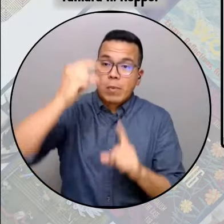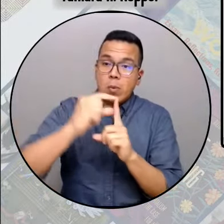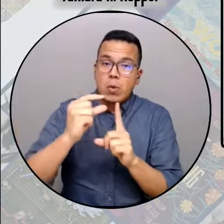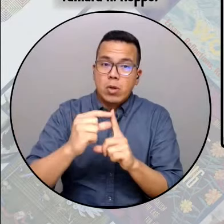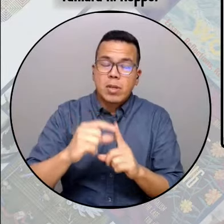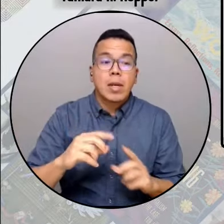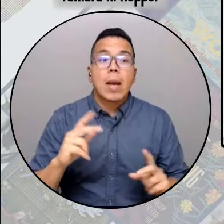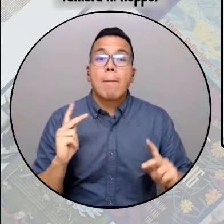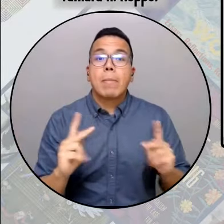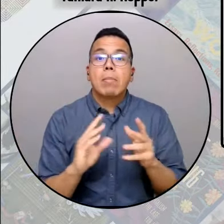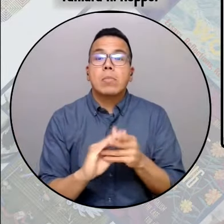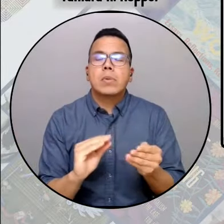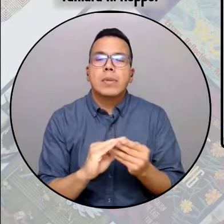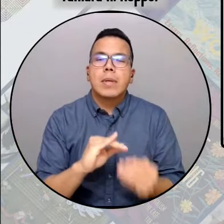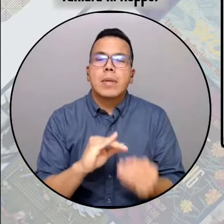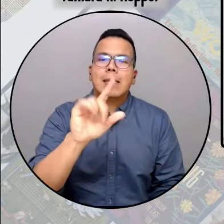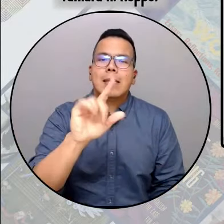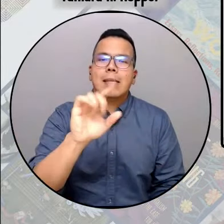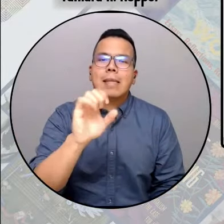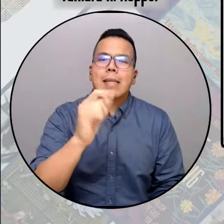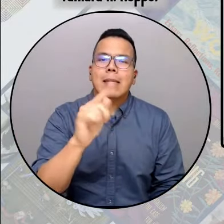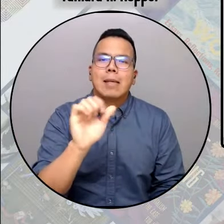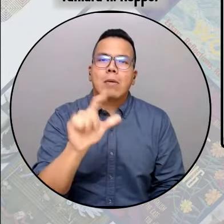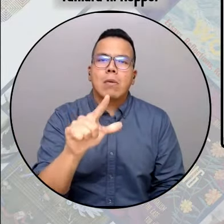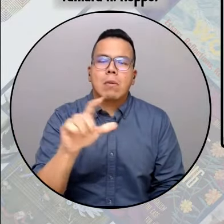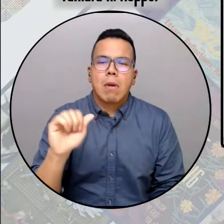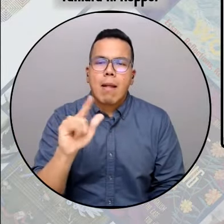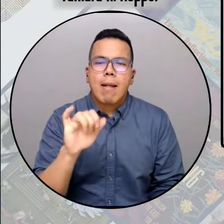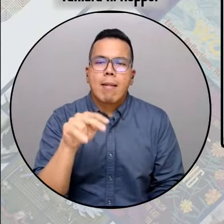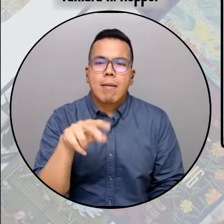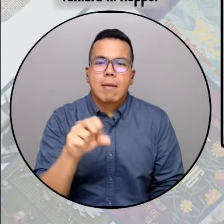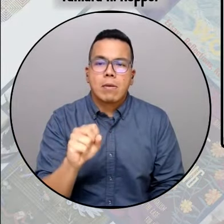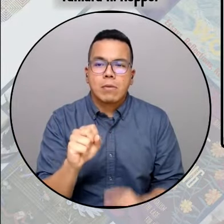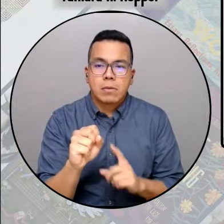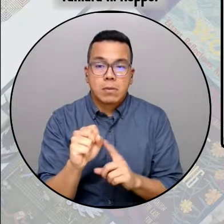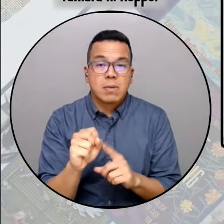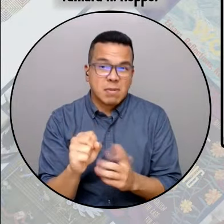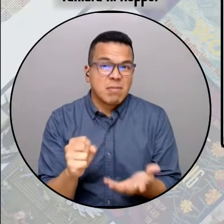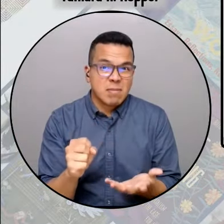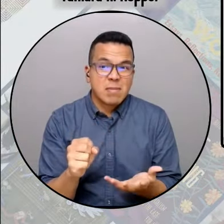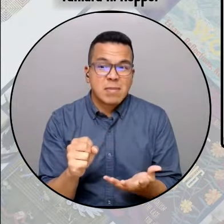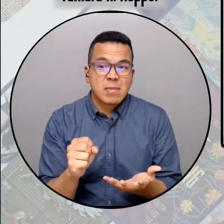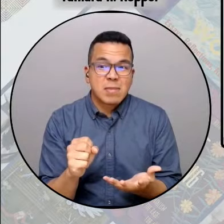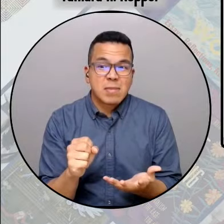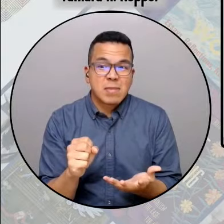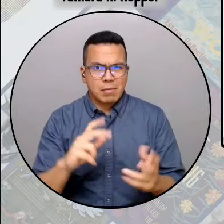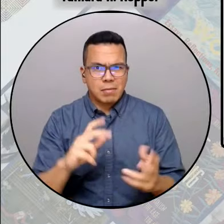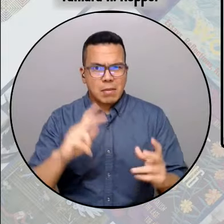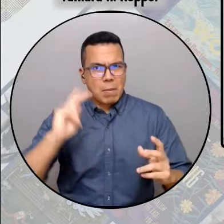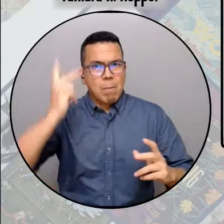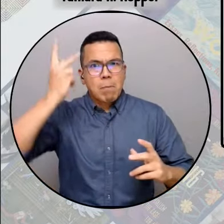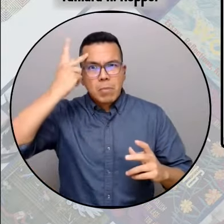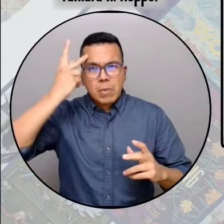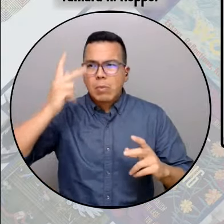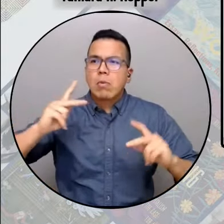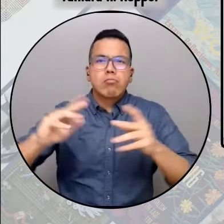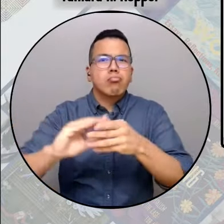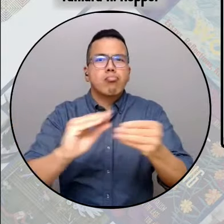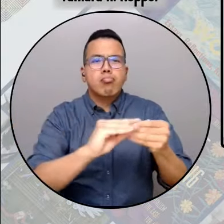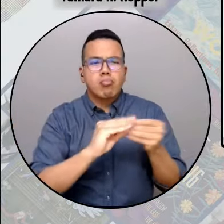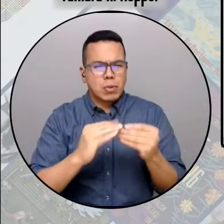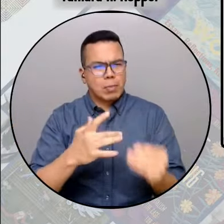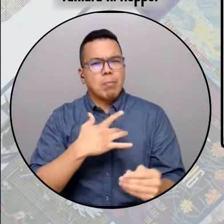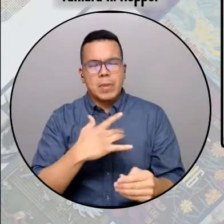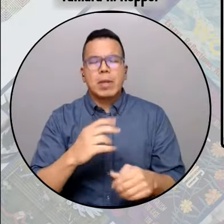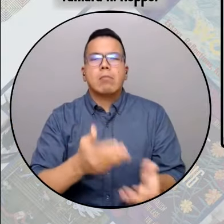people say legal aliens, right? They're usually saying illegal aliens. The two kind of go together in political speech. And alien is